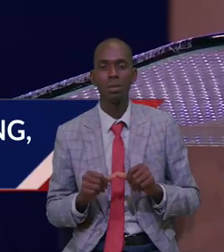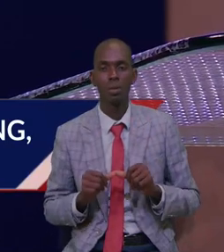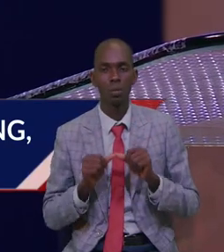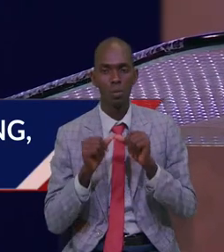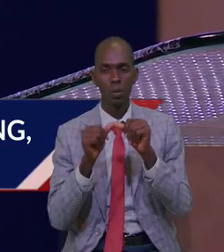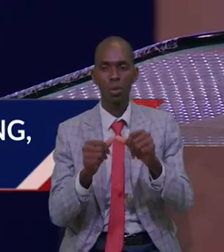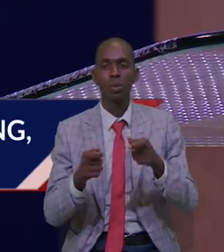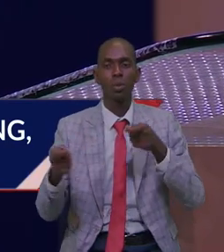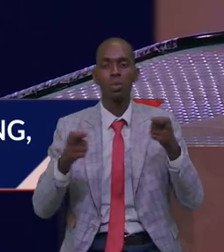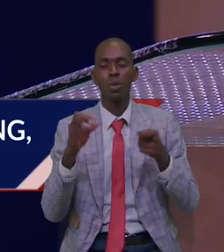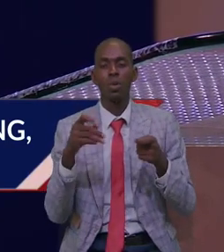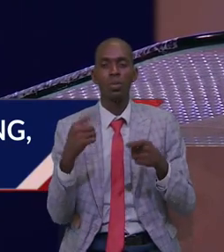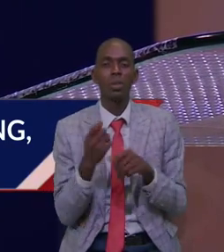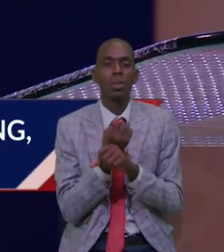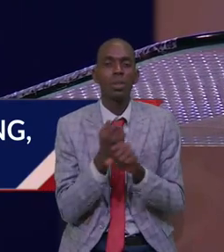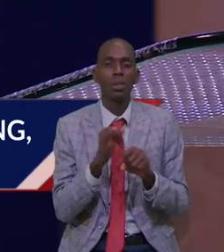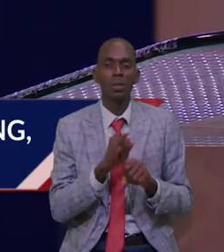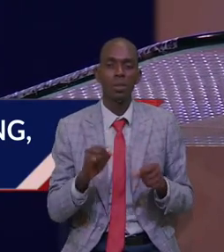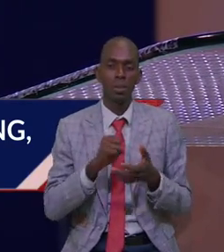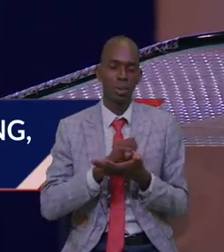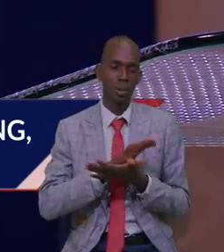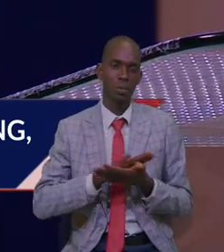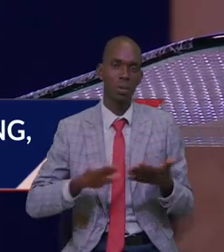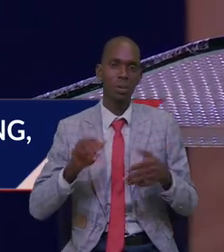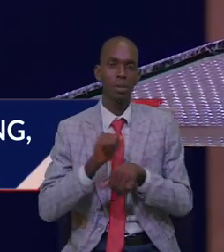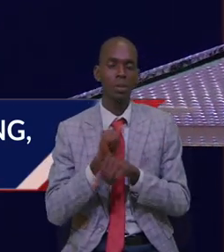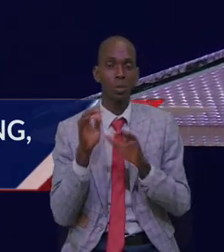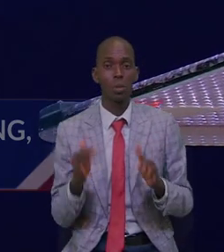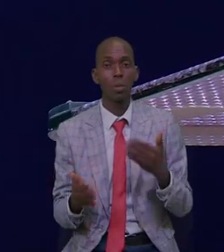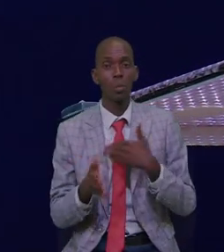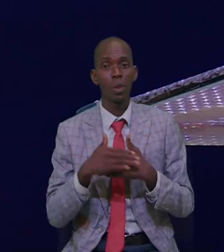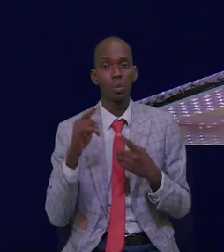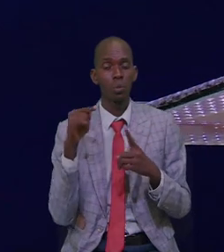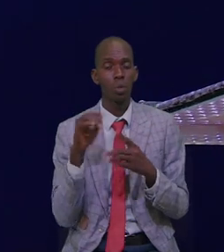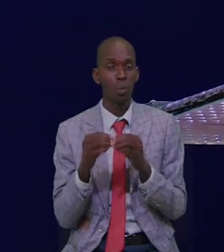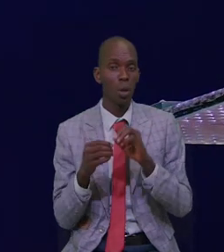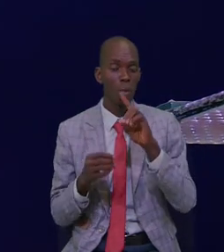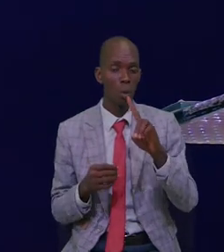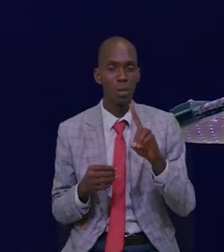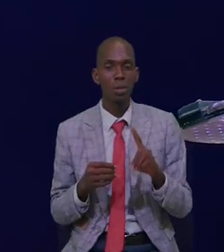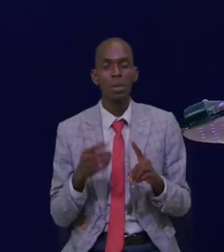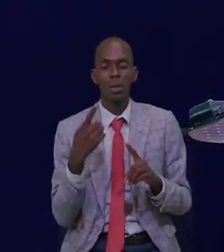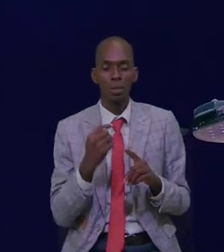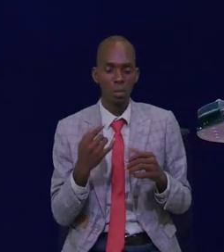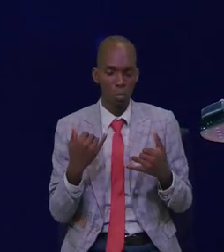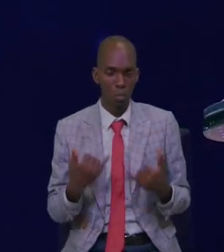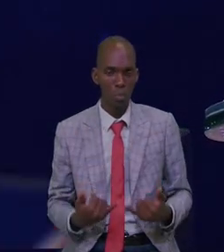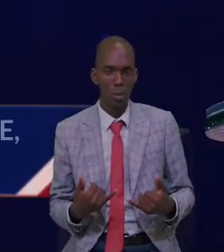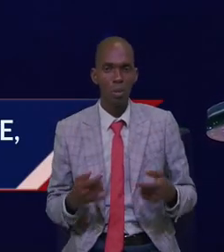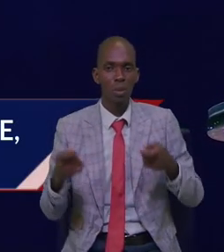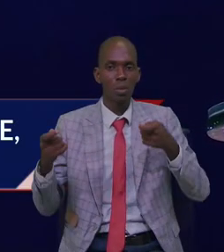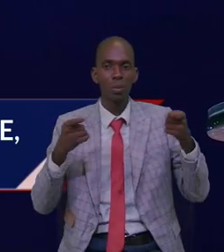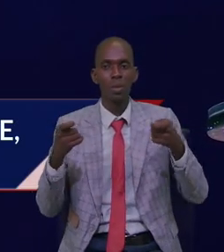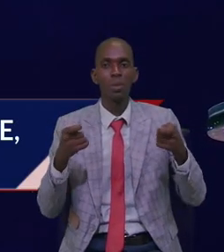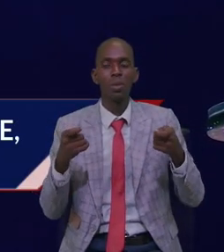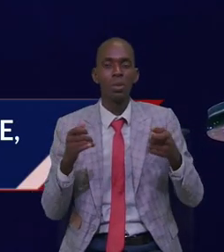dominion of the saving, sanctifying stone. Number one is the present dominion that Christ,